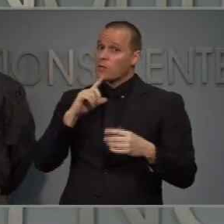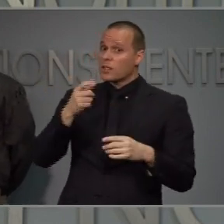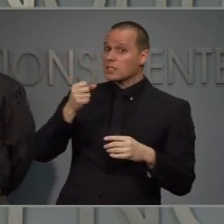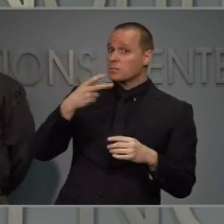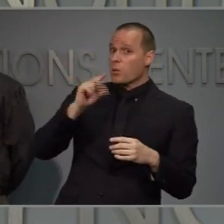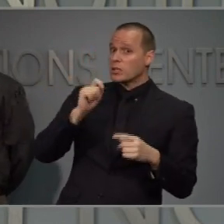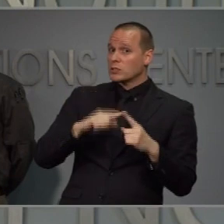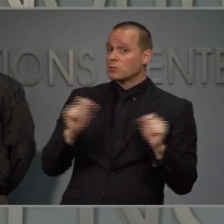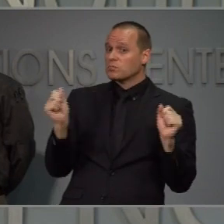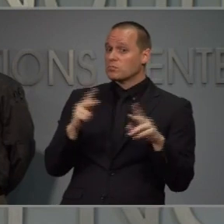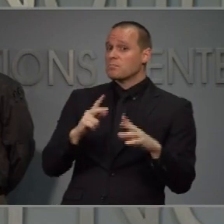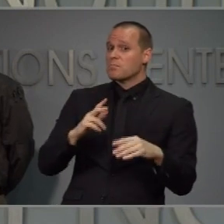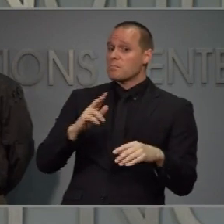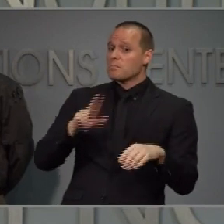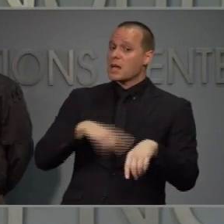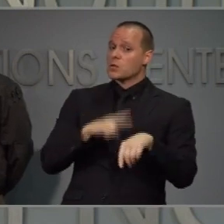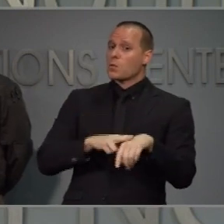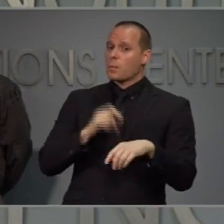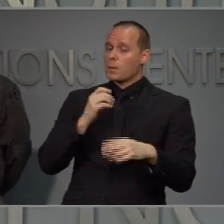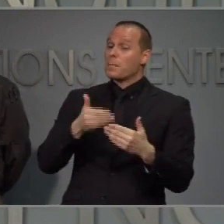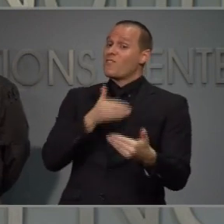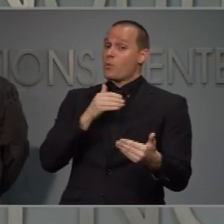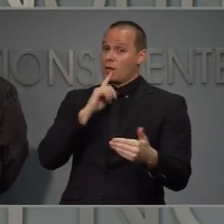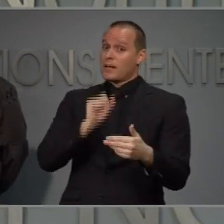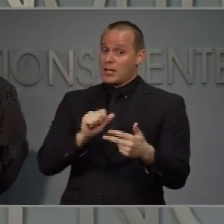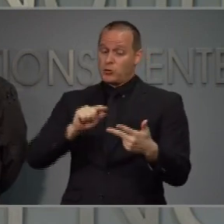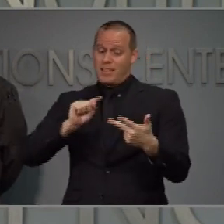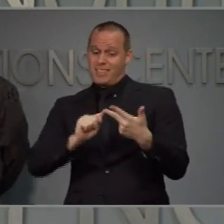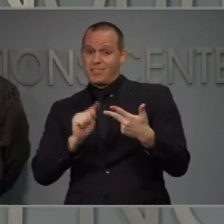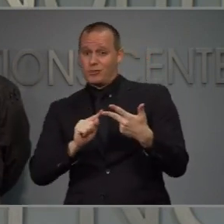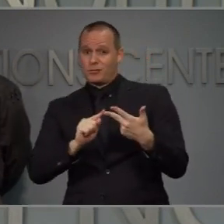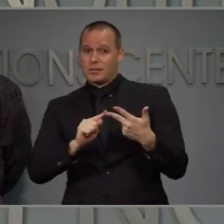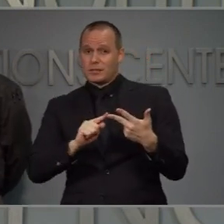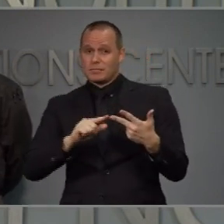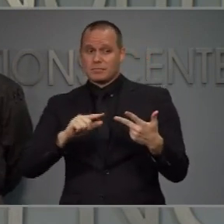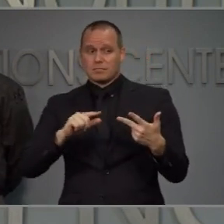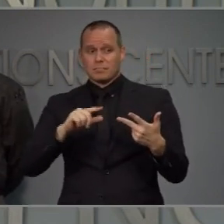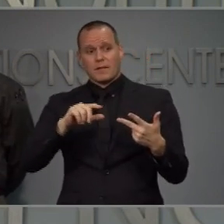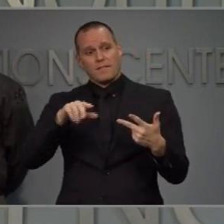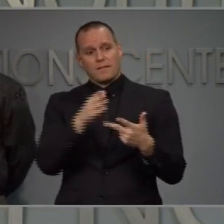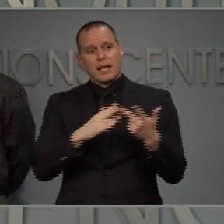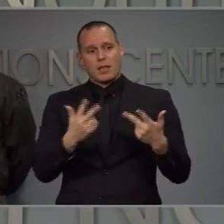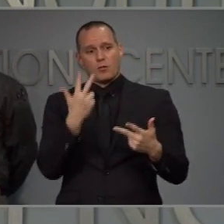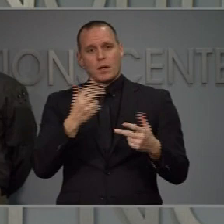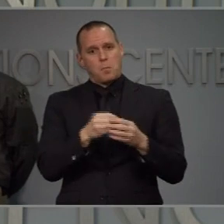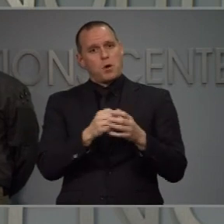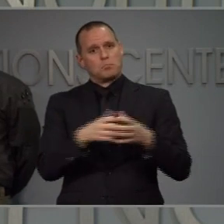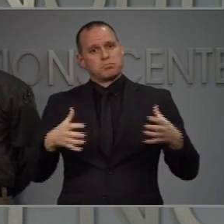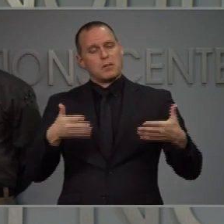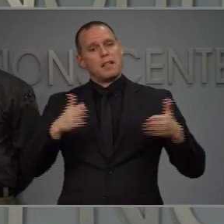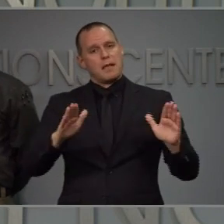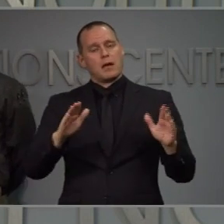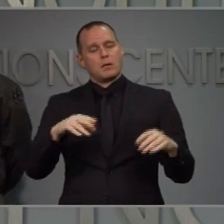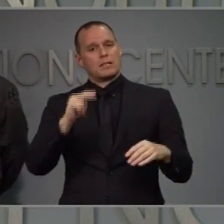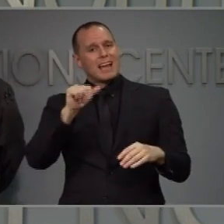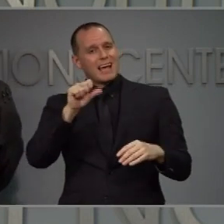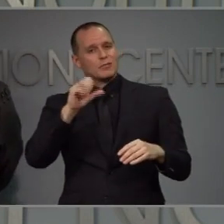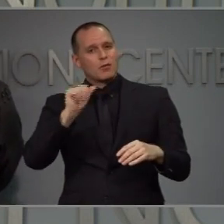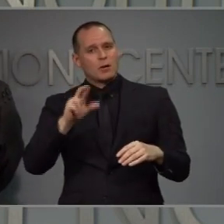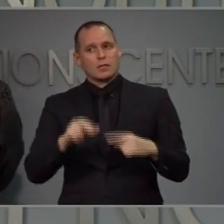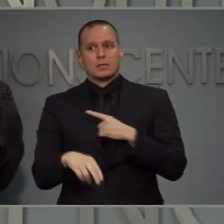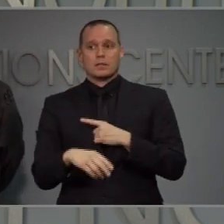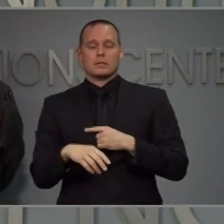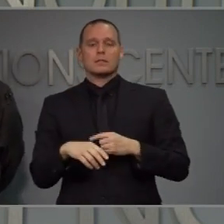to return before that phase 3 timeline you mentioned? Thank you. NASCAR is home at